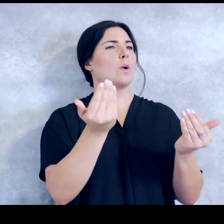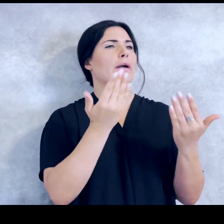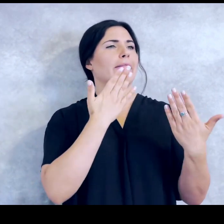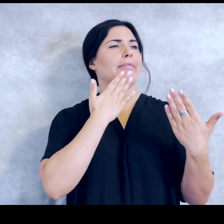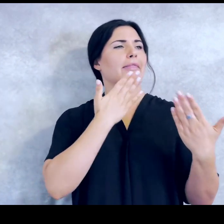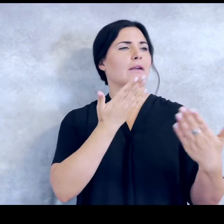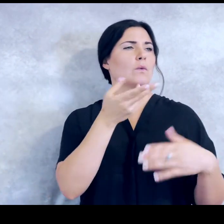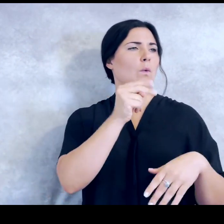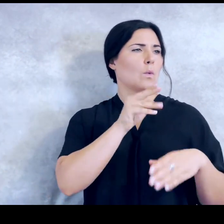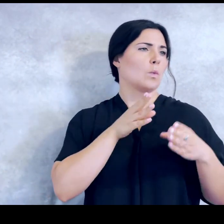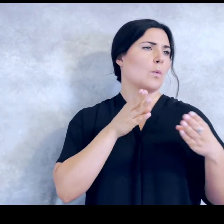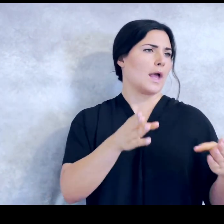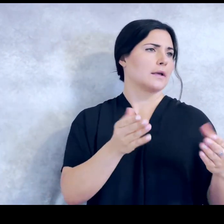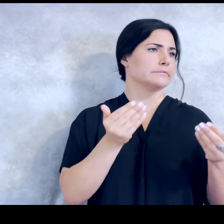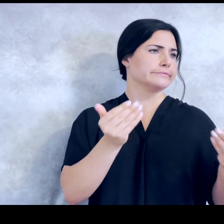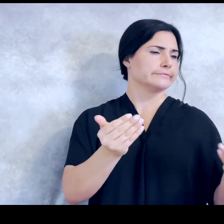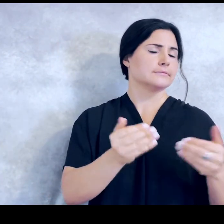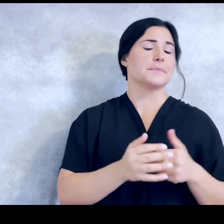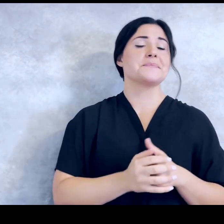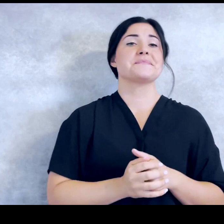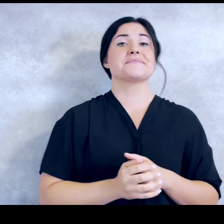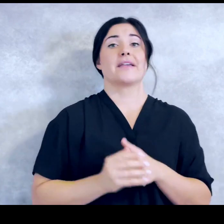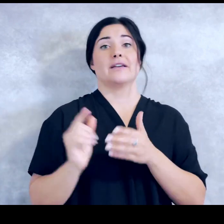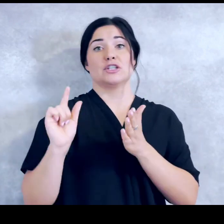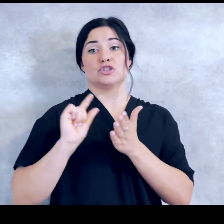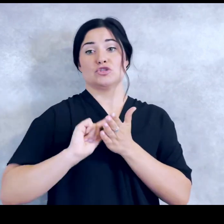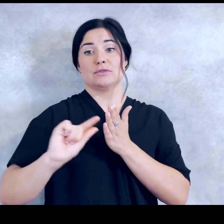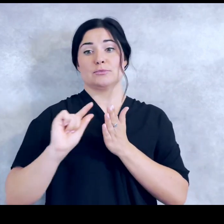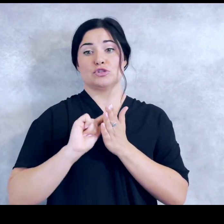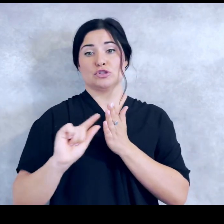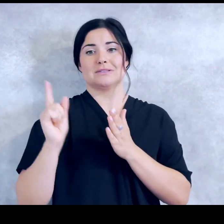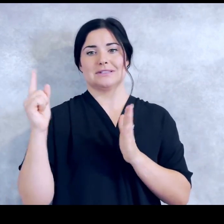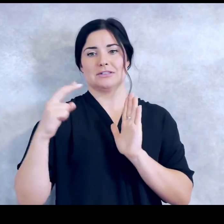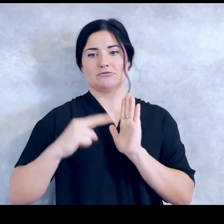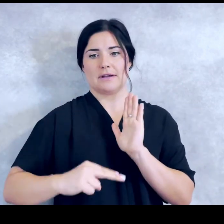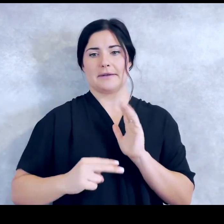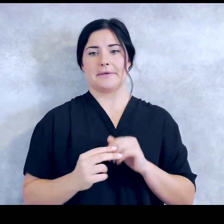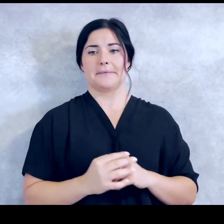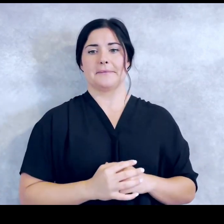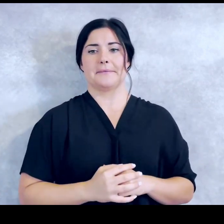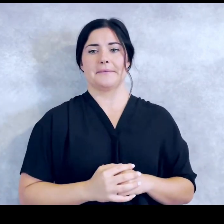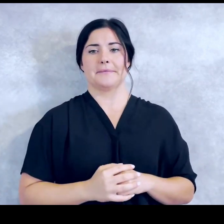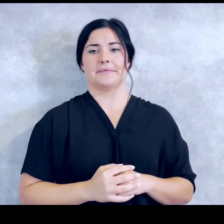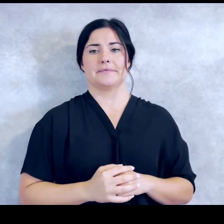thanks in their own individual way. And then he read this scripture. Can we put this up?